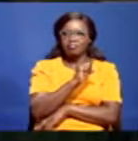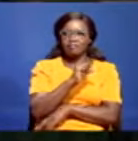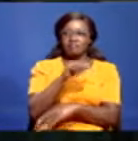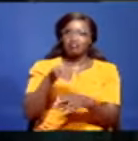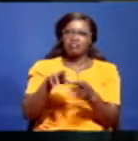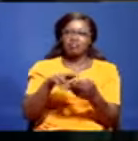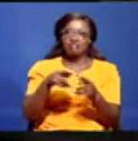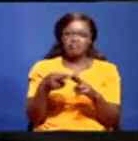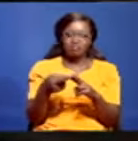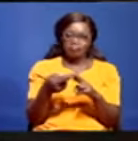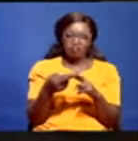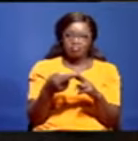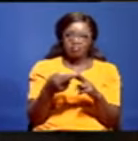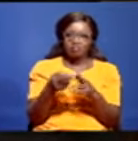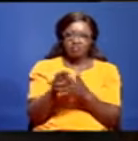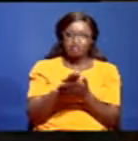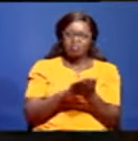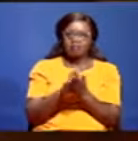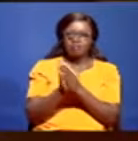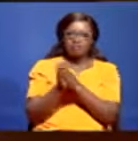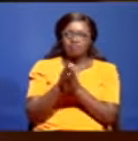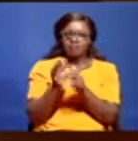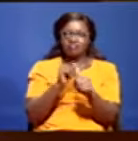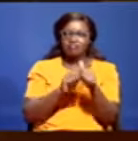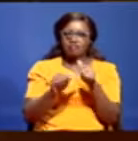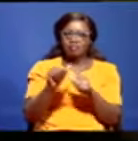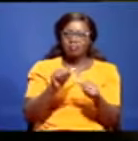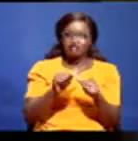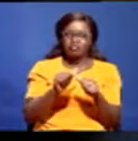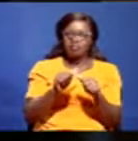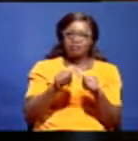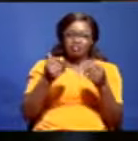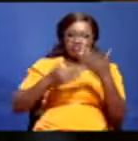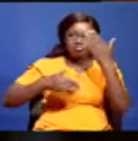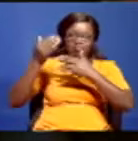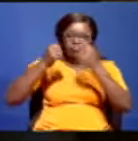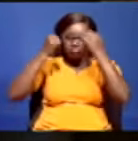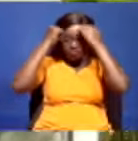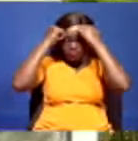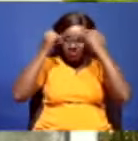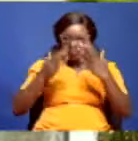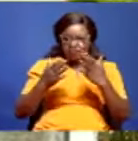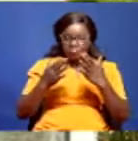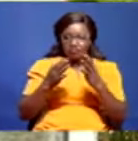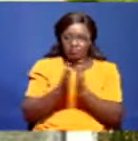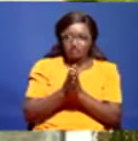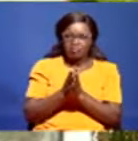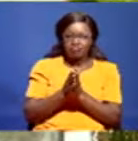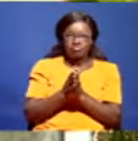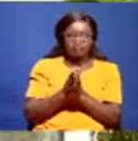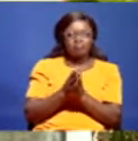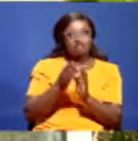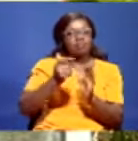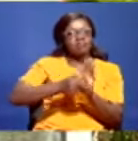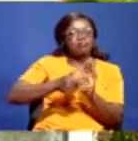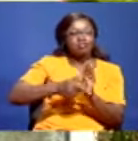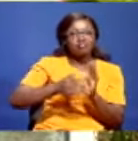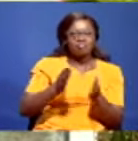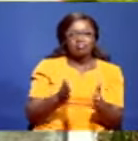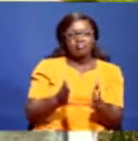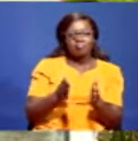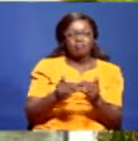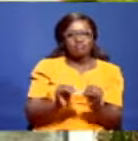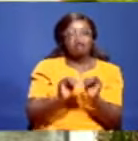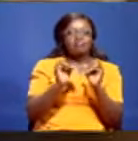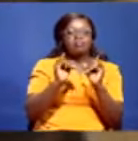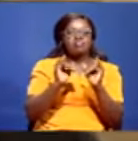relationships. It's basically a story about campus students who are actors trying to make